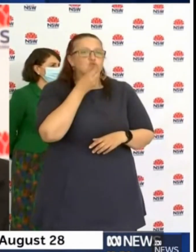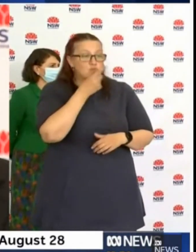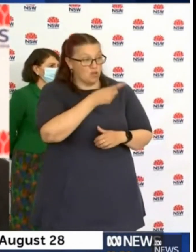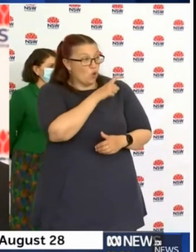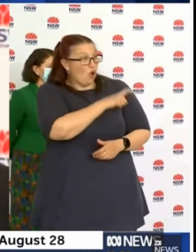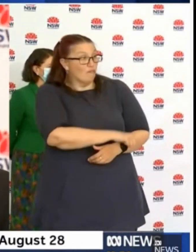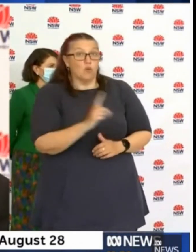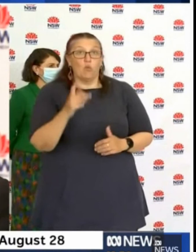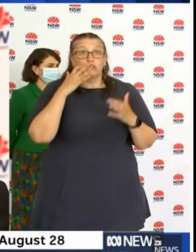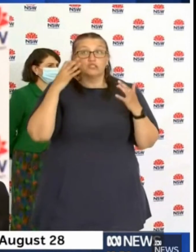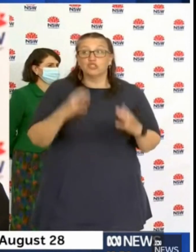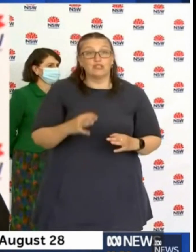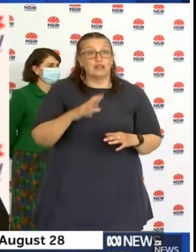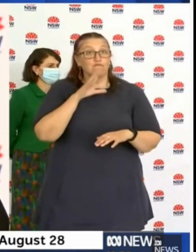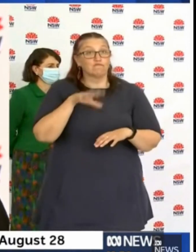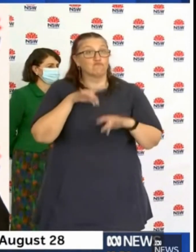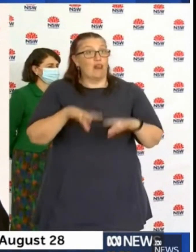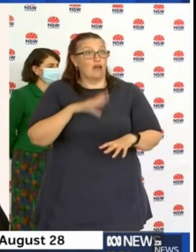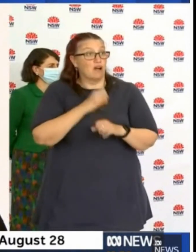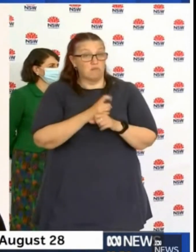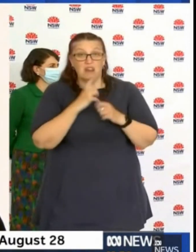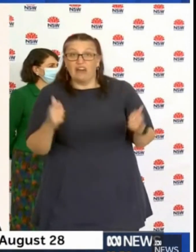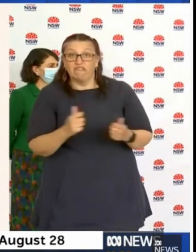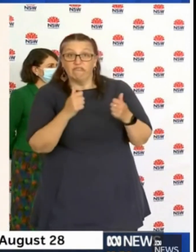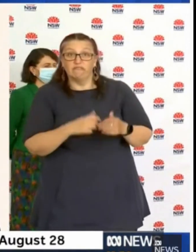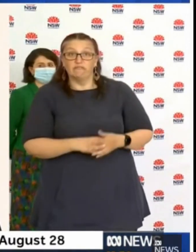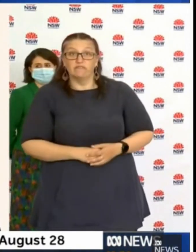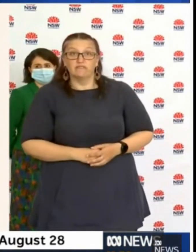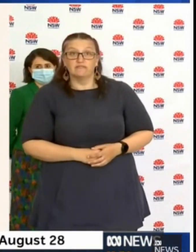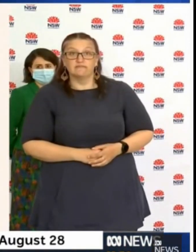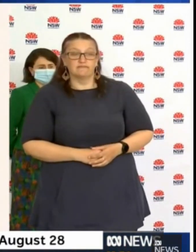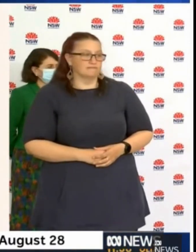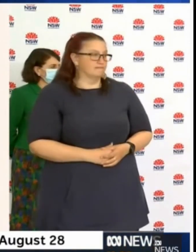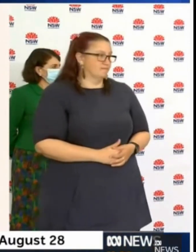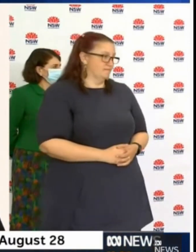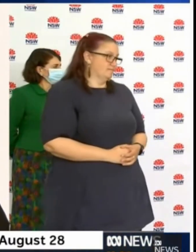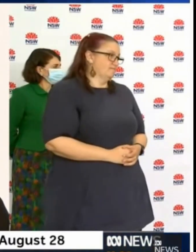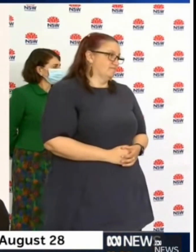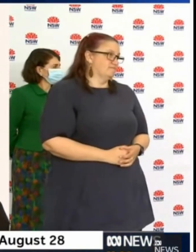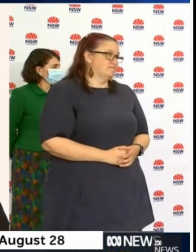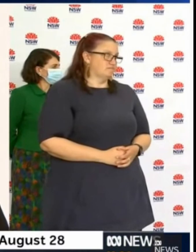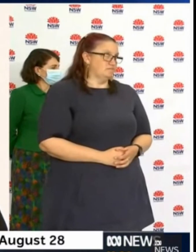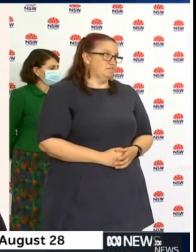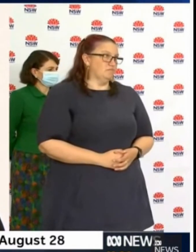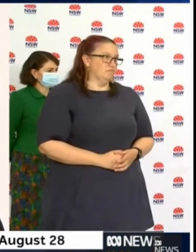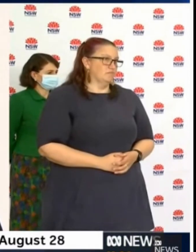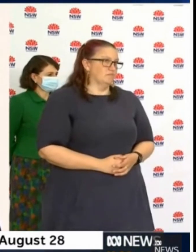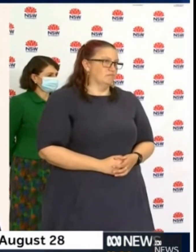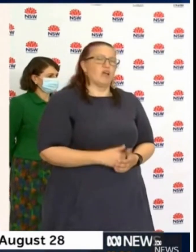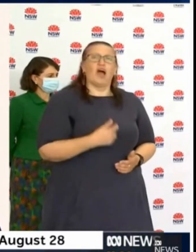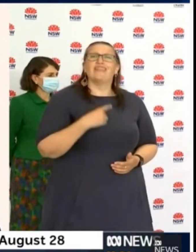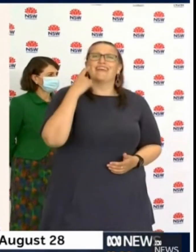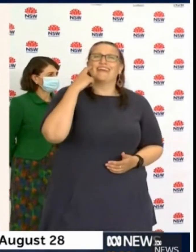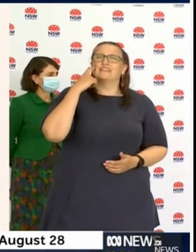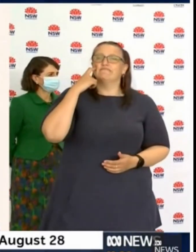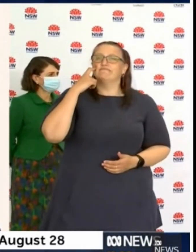enough? Look, I do. I think it's a marked improvement of where we were, and I want to get into marketing names,